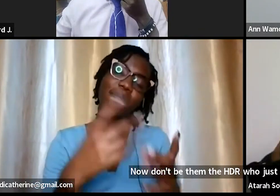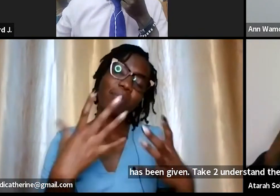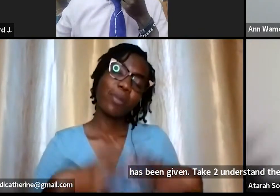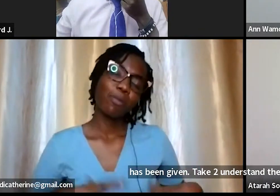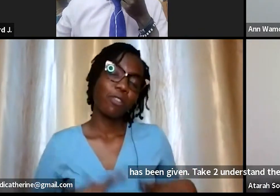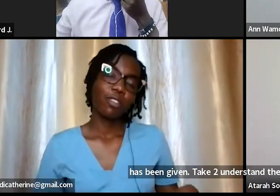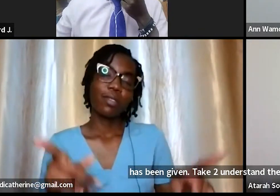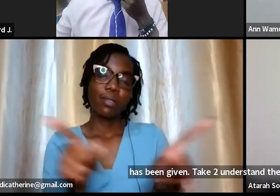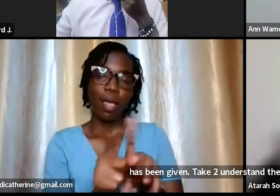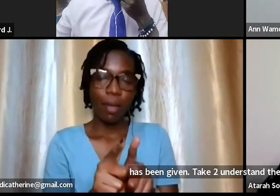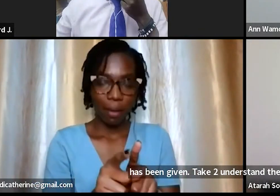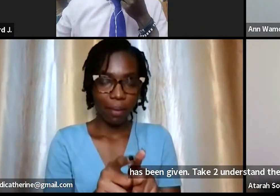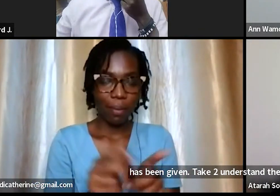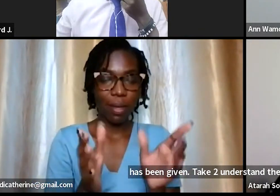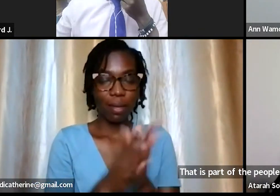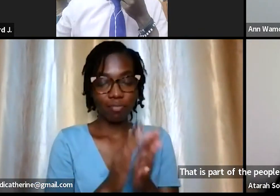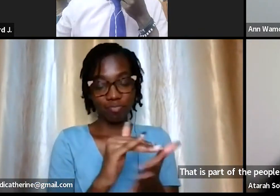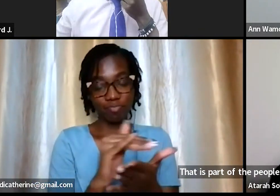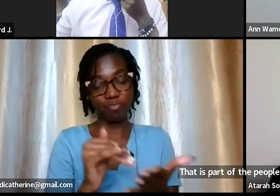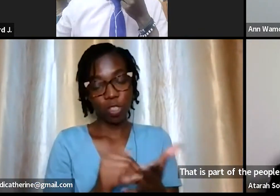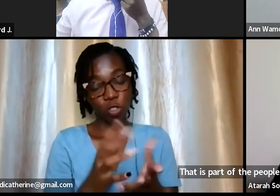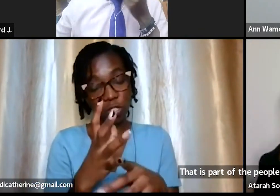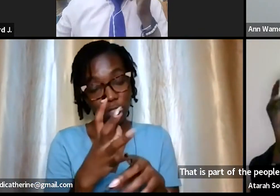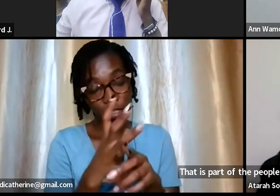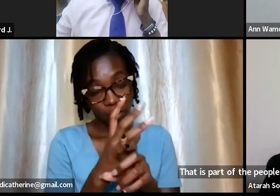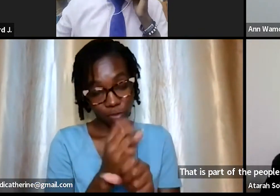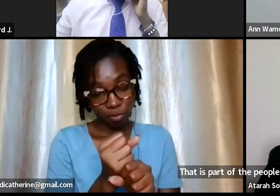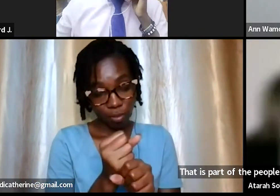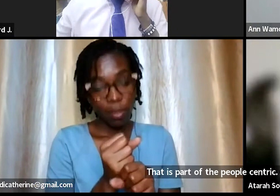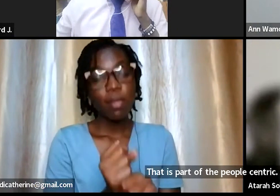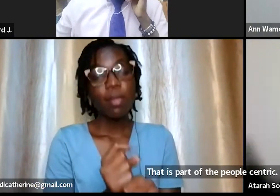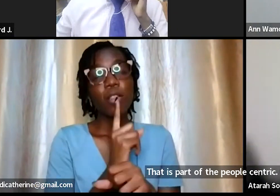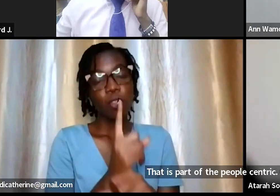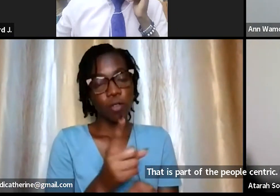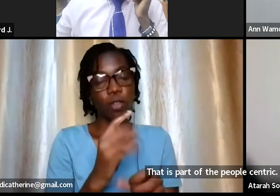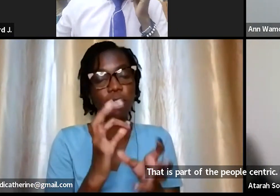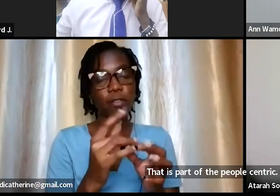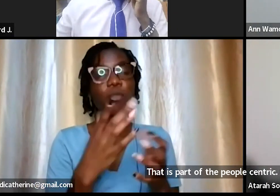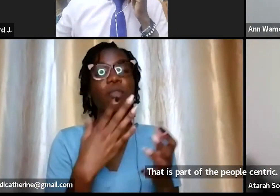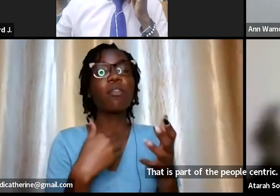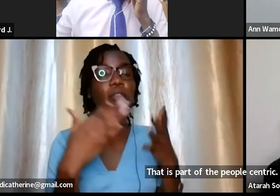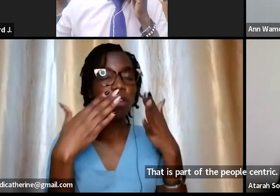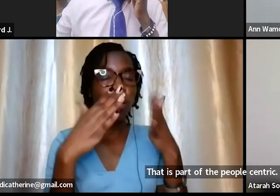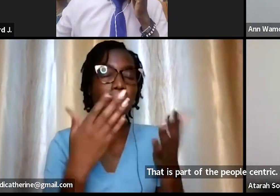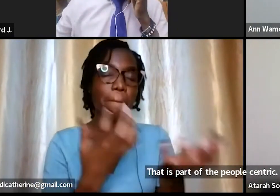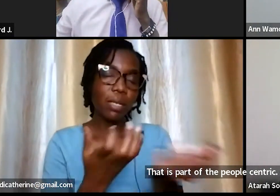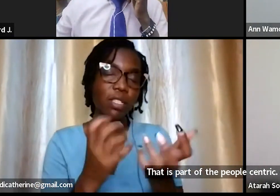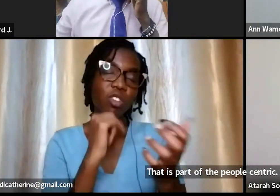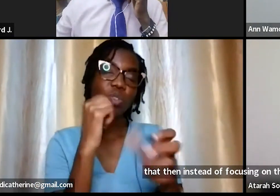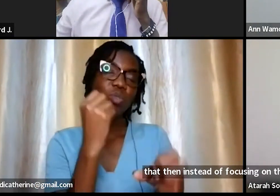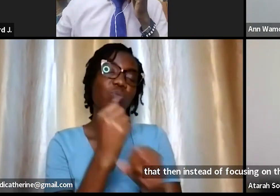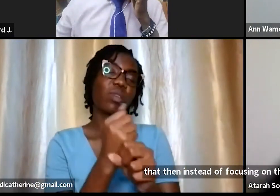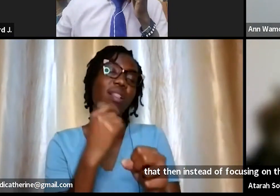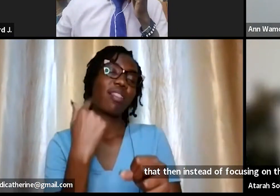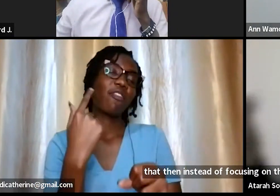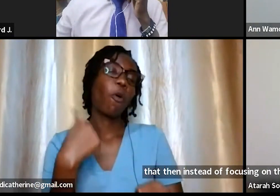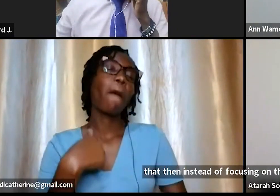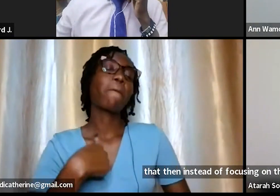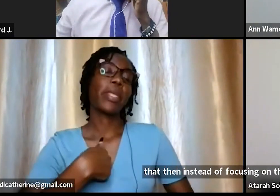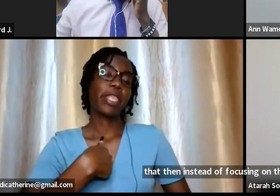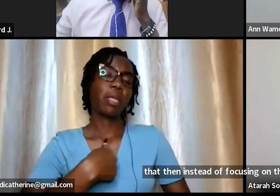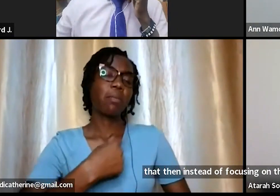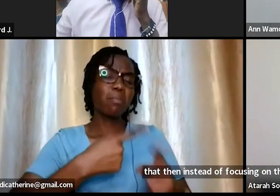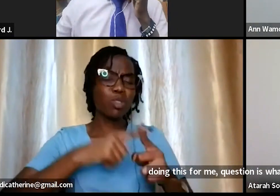people-centric organization. So that then, instead of focusing on the business is not doing this for me, question is, what are you